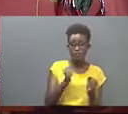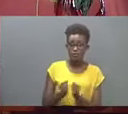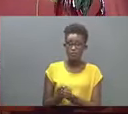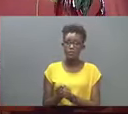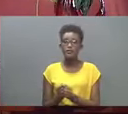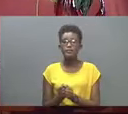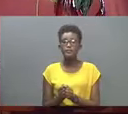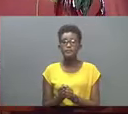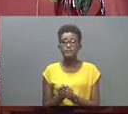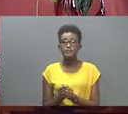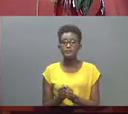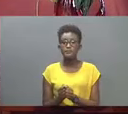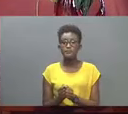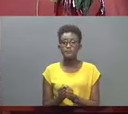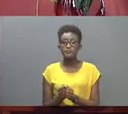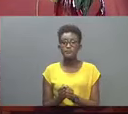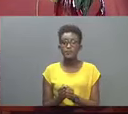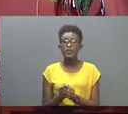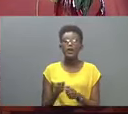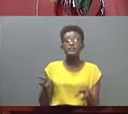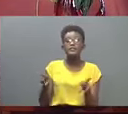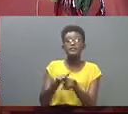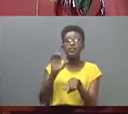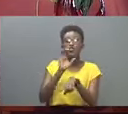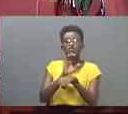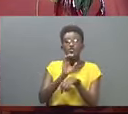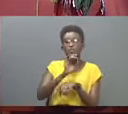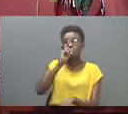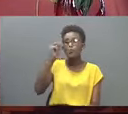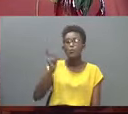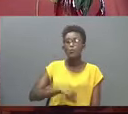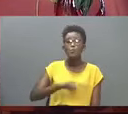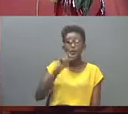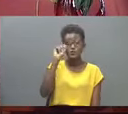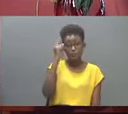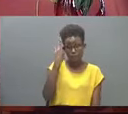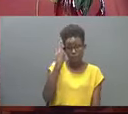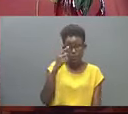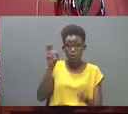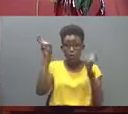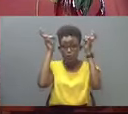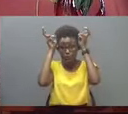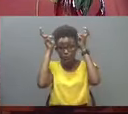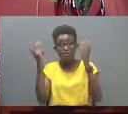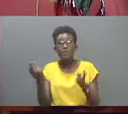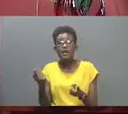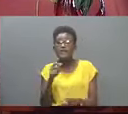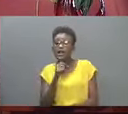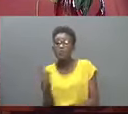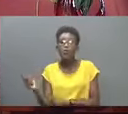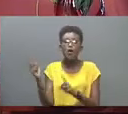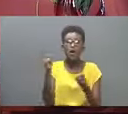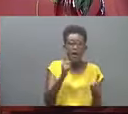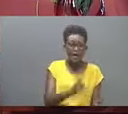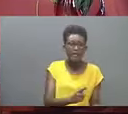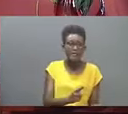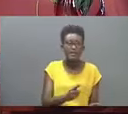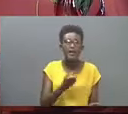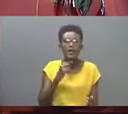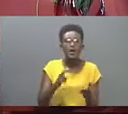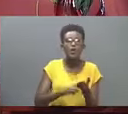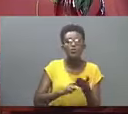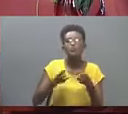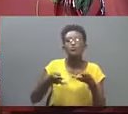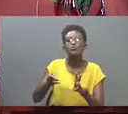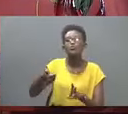nk'itorero. We have to know. Tugomba kumenya. The devil does not come with his horns and tails,